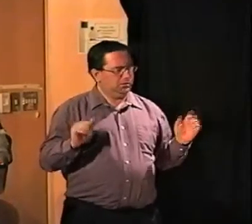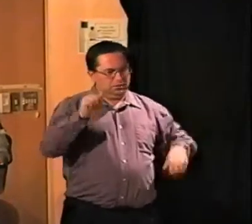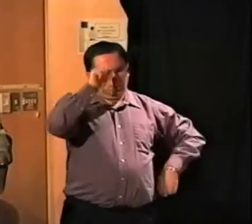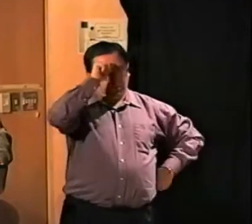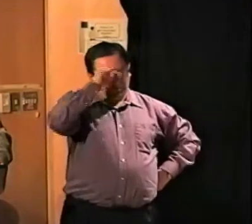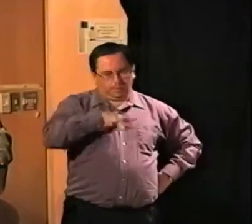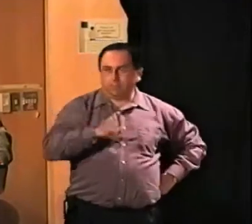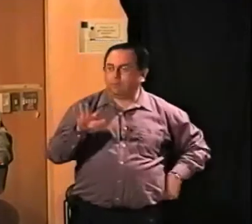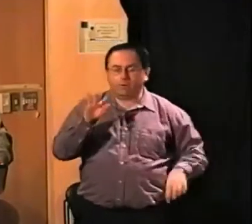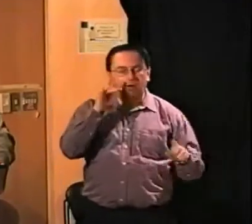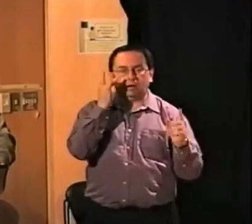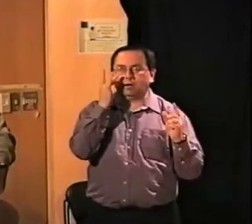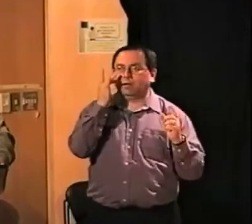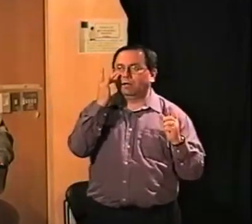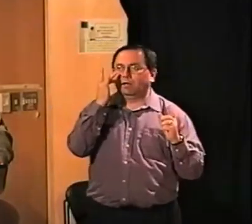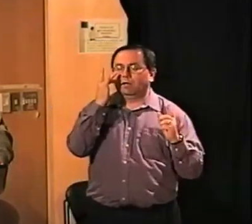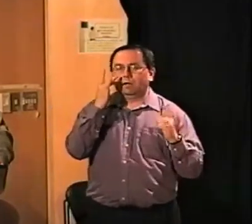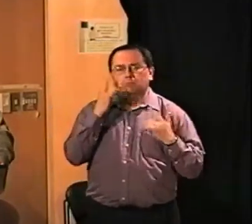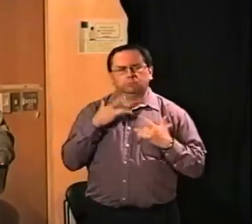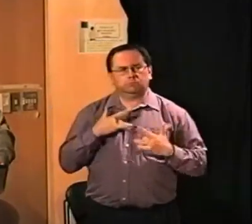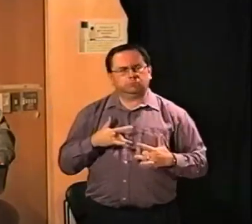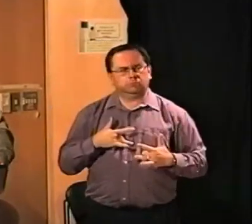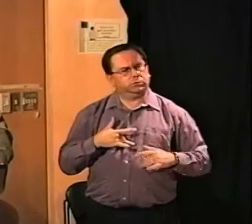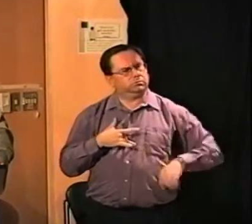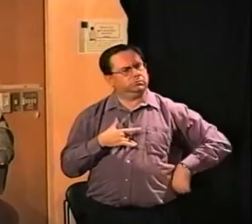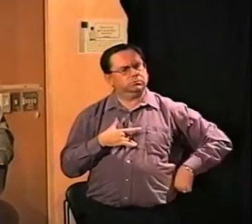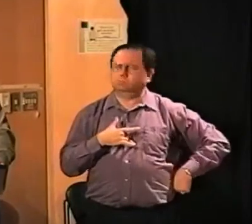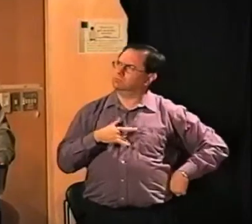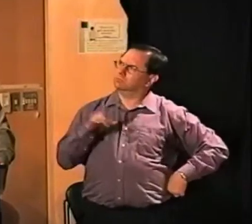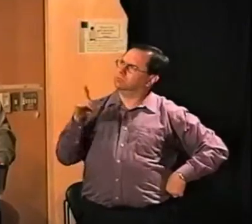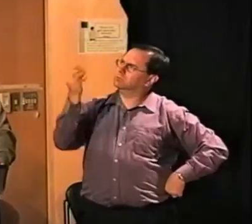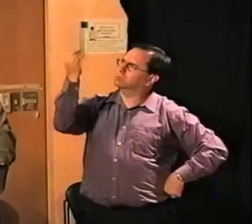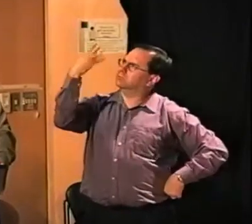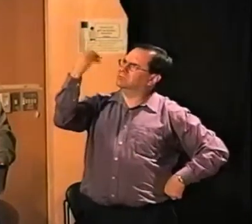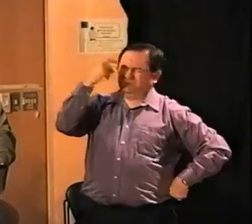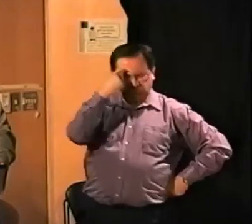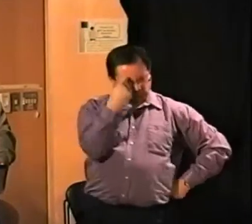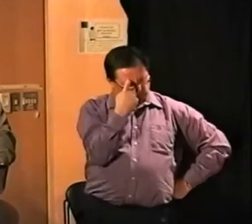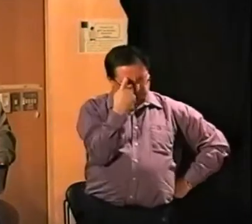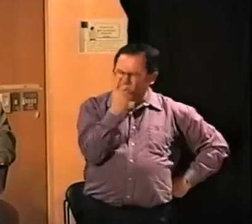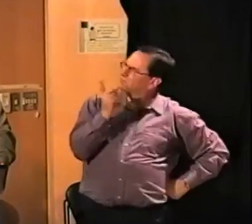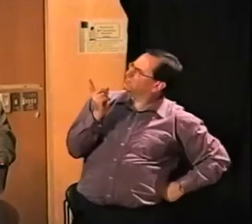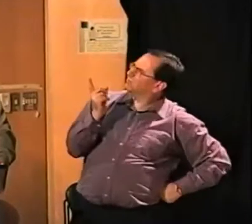And the light in the boy's eyes dims for a second as he considers what the man has said to him.